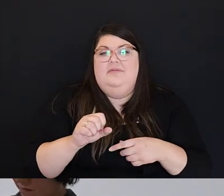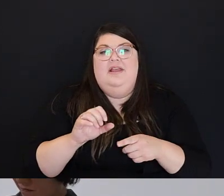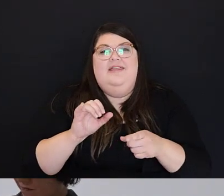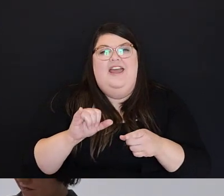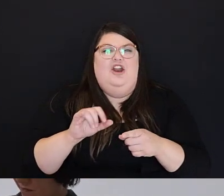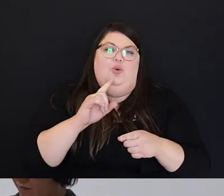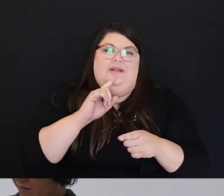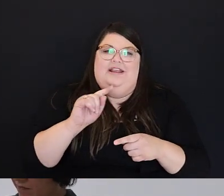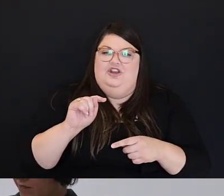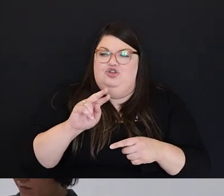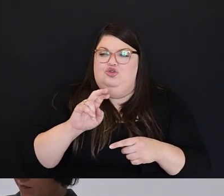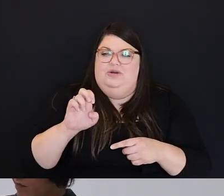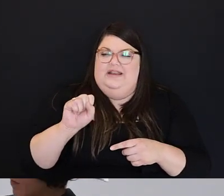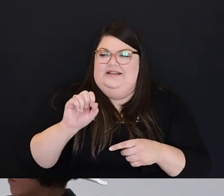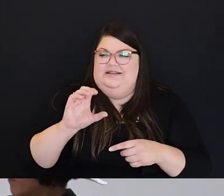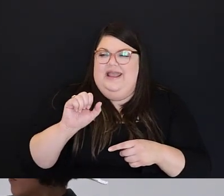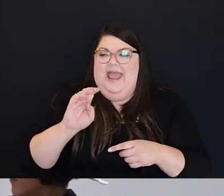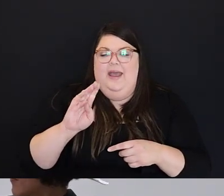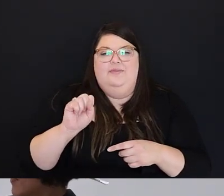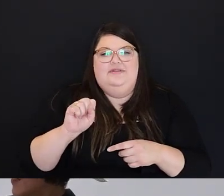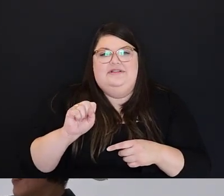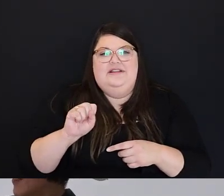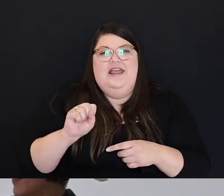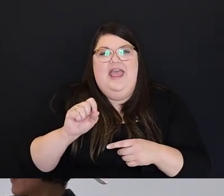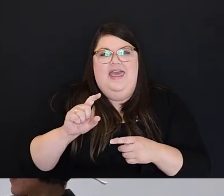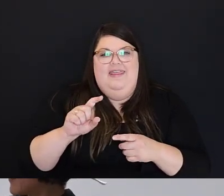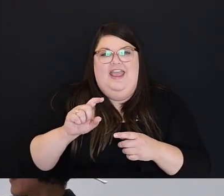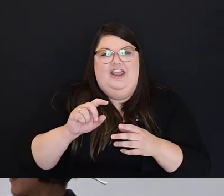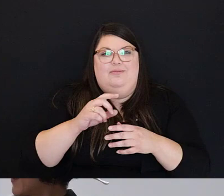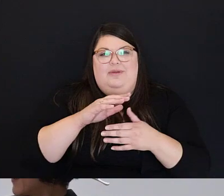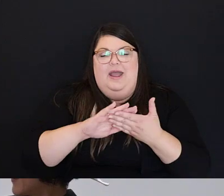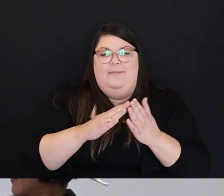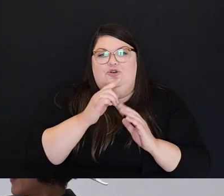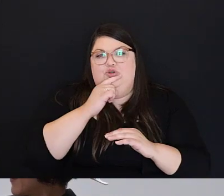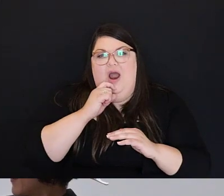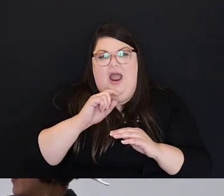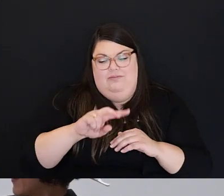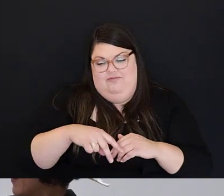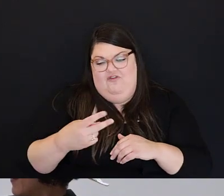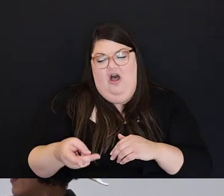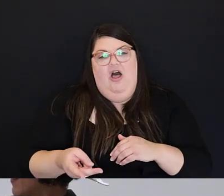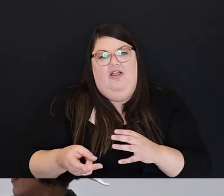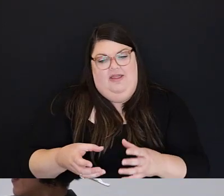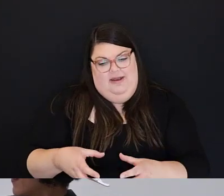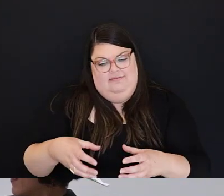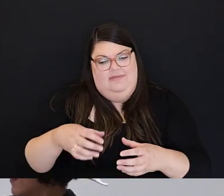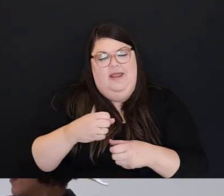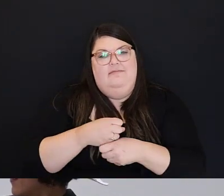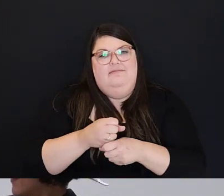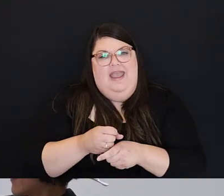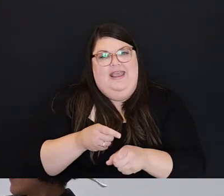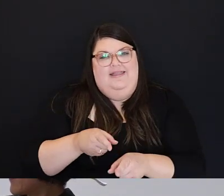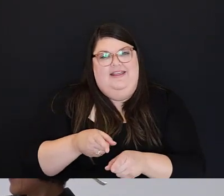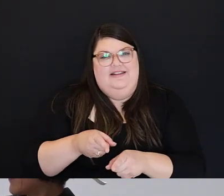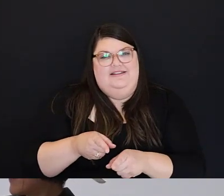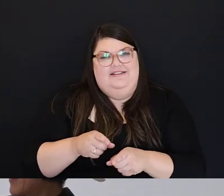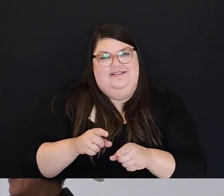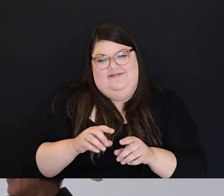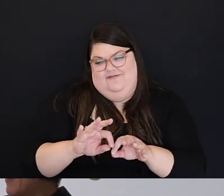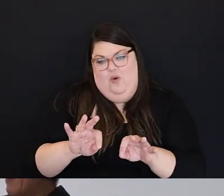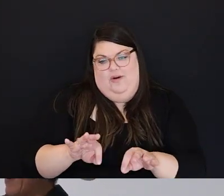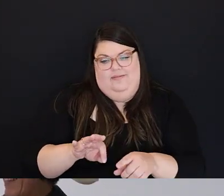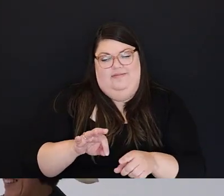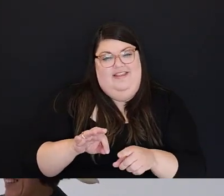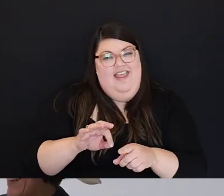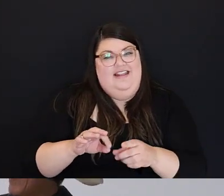ultimately fall out and dry up and make these forms. That's a dissipation tool maybe too. So maybe